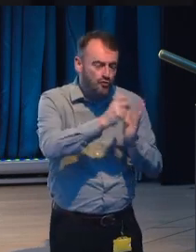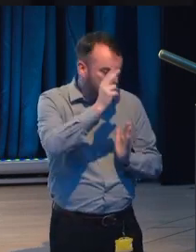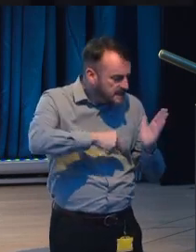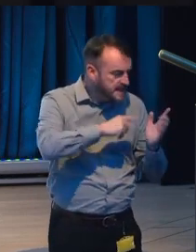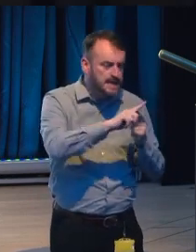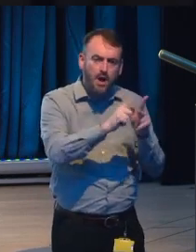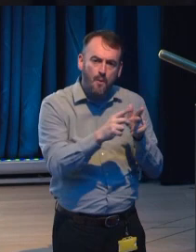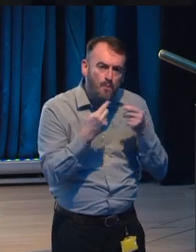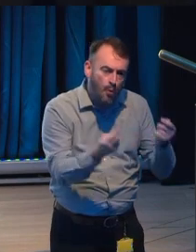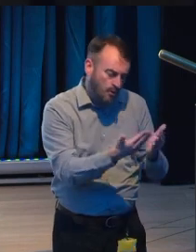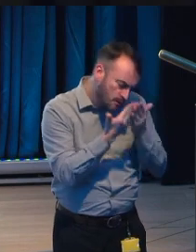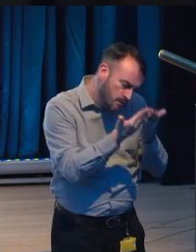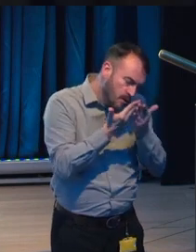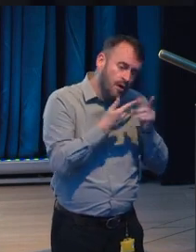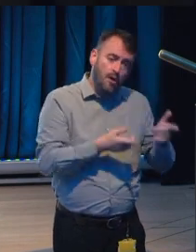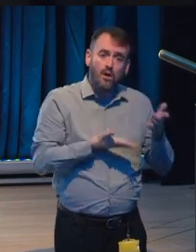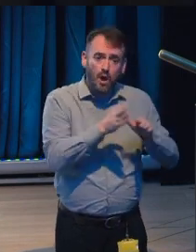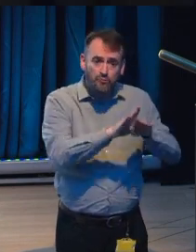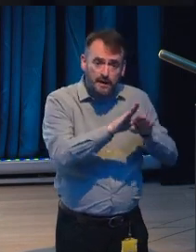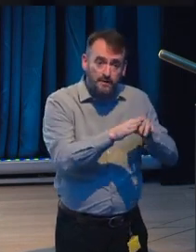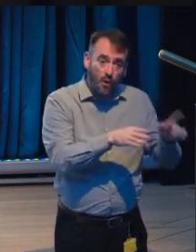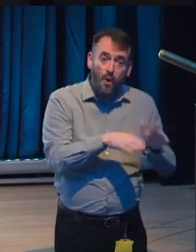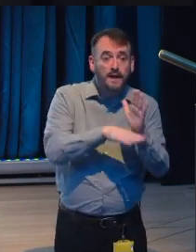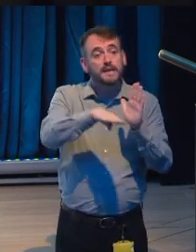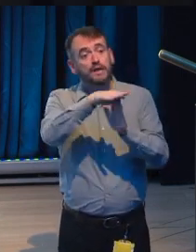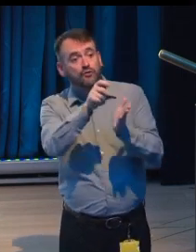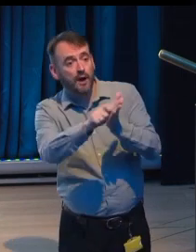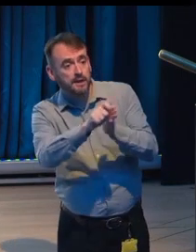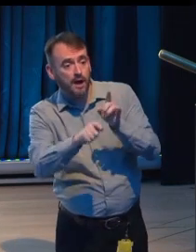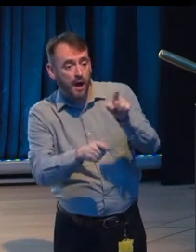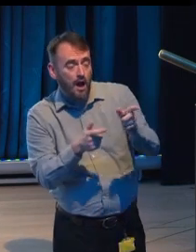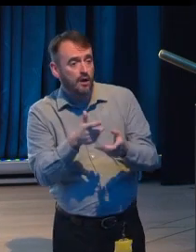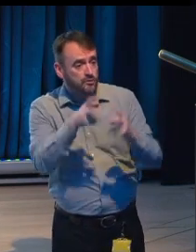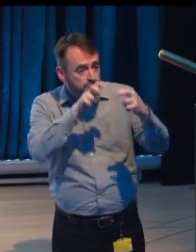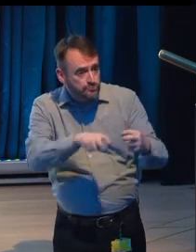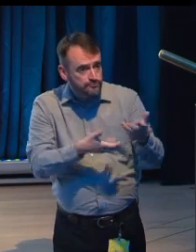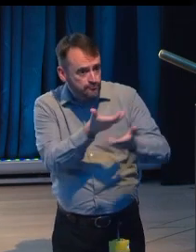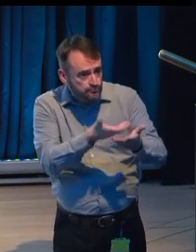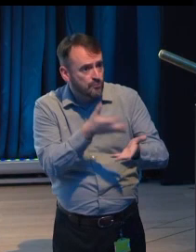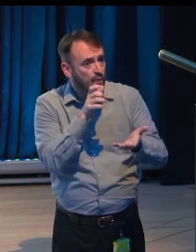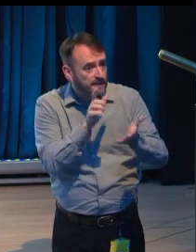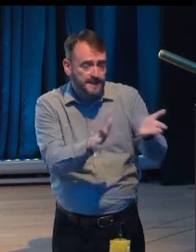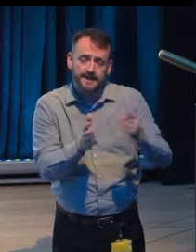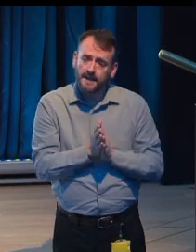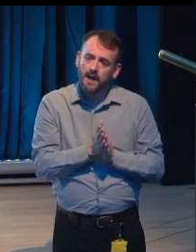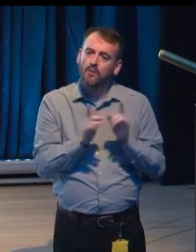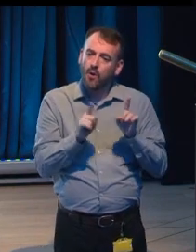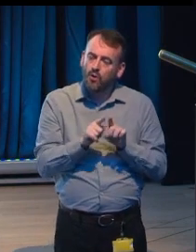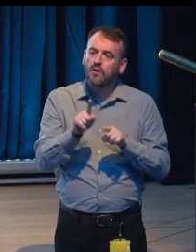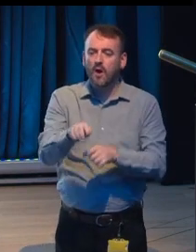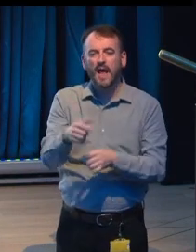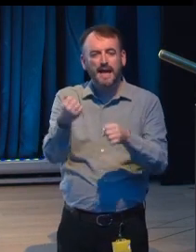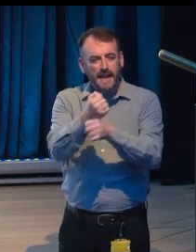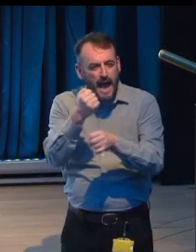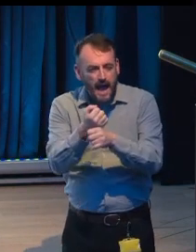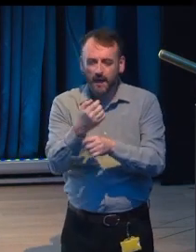can, maybe find a senior writer who's really good at it and see if you can have a coffee and a chat with them. And remember to play and watch games and films that have rich characters and study